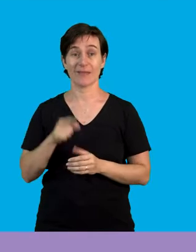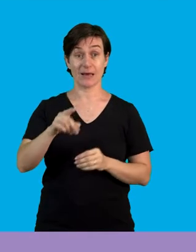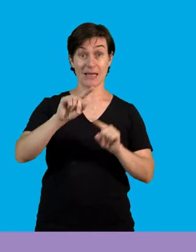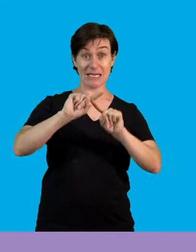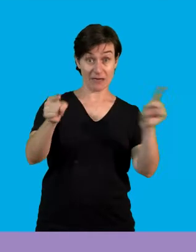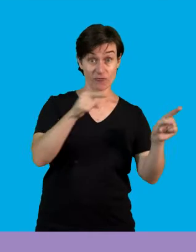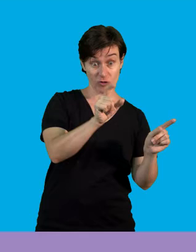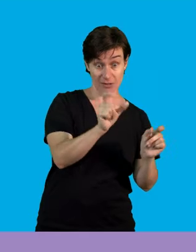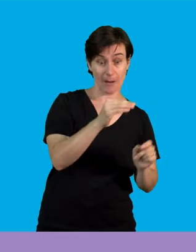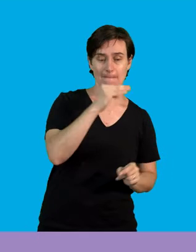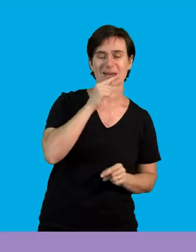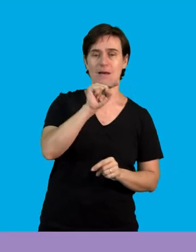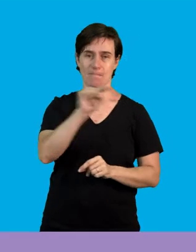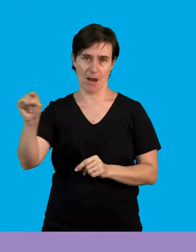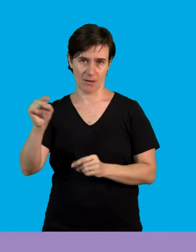between them.